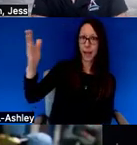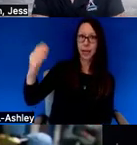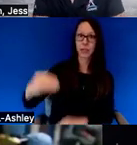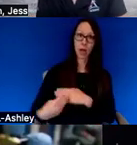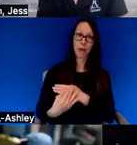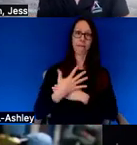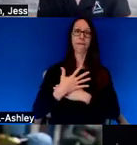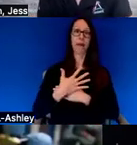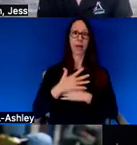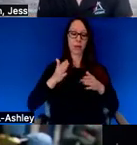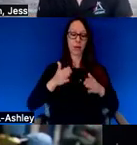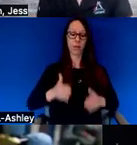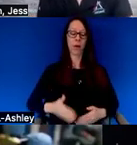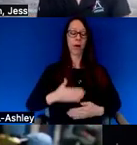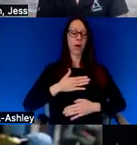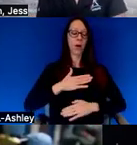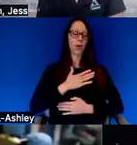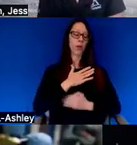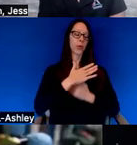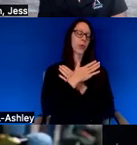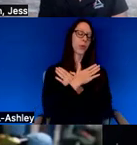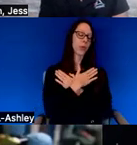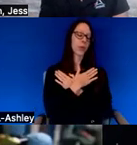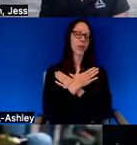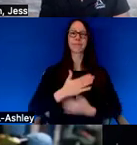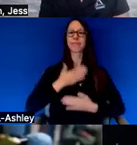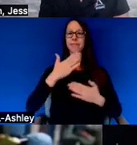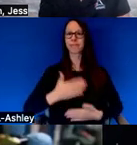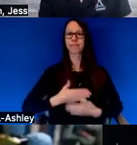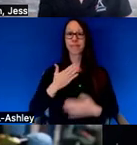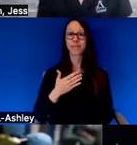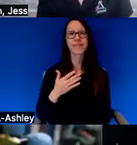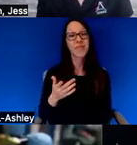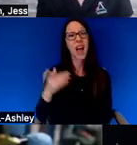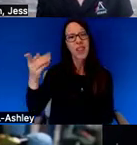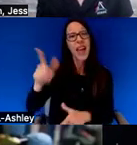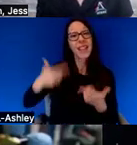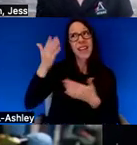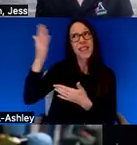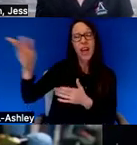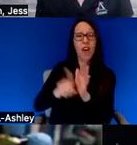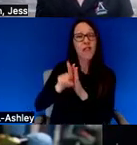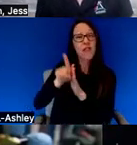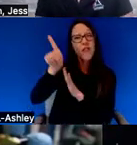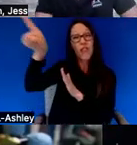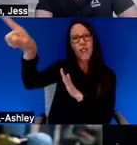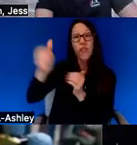and relaxation. So in an area where you're really far from home, it helps to have some good vibes around,